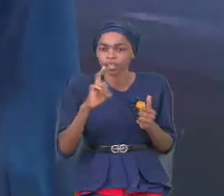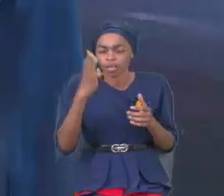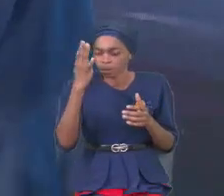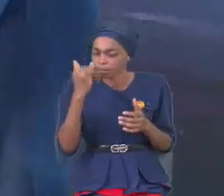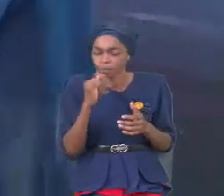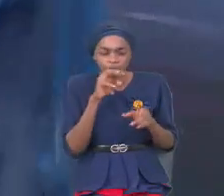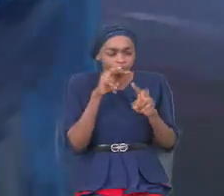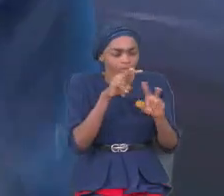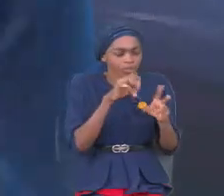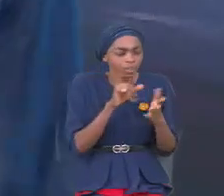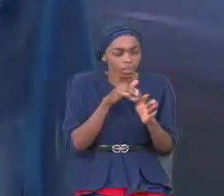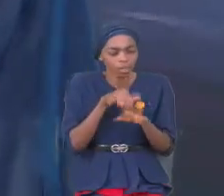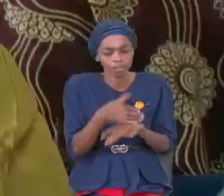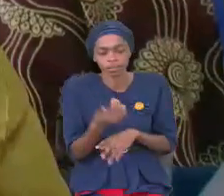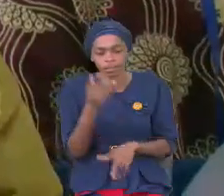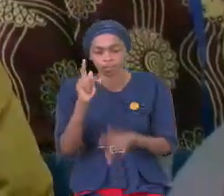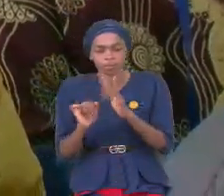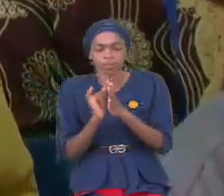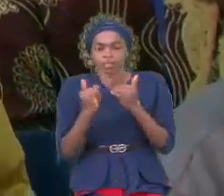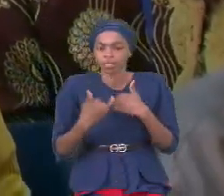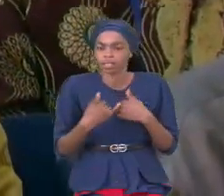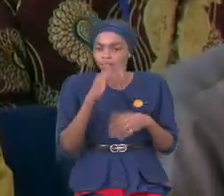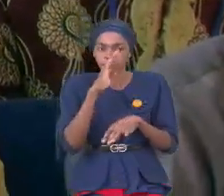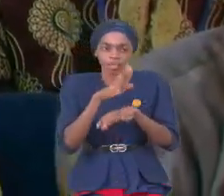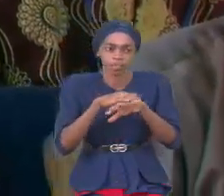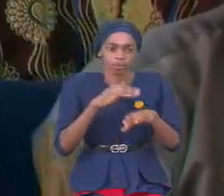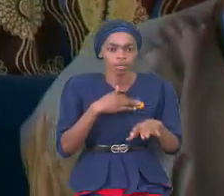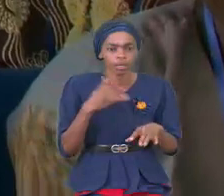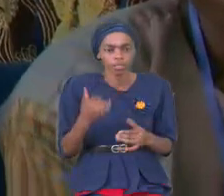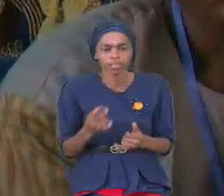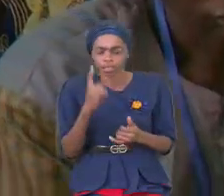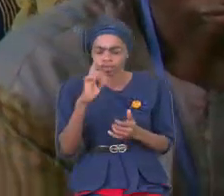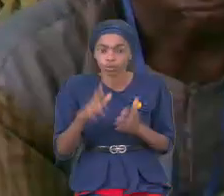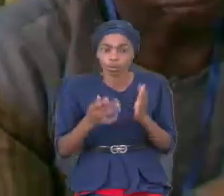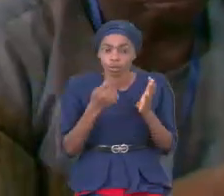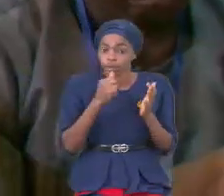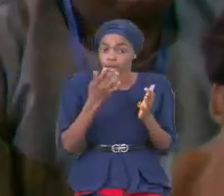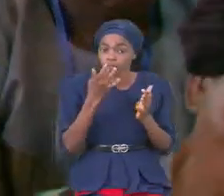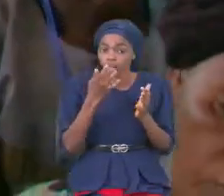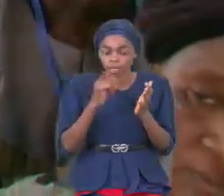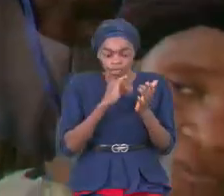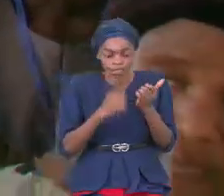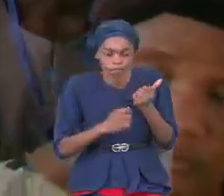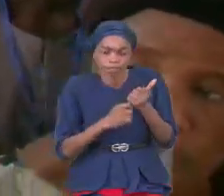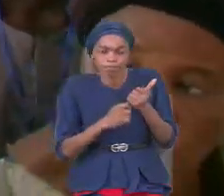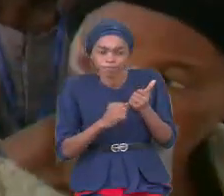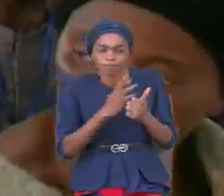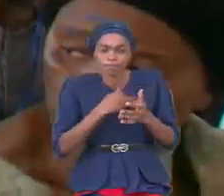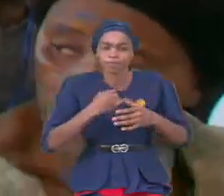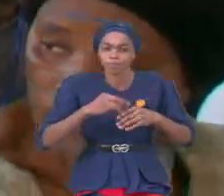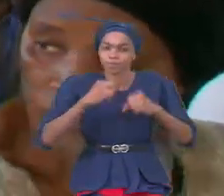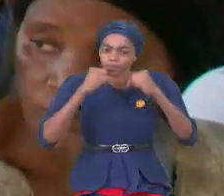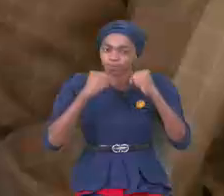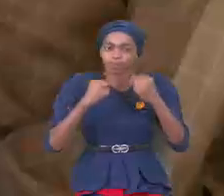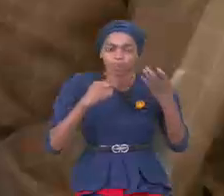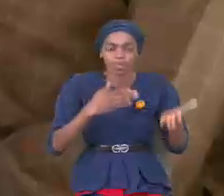the call, and your battery is now being charged, and the wheel is being revived. And then you say, now I